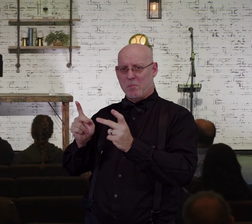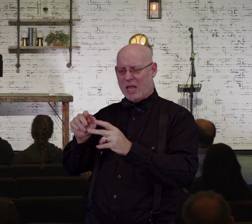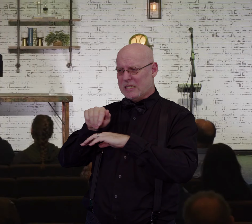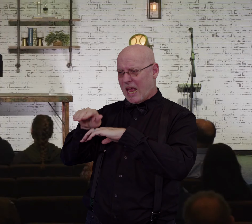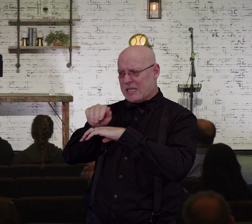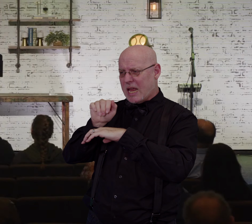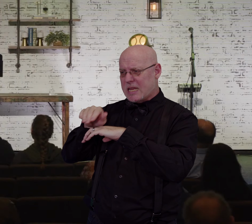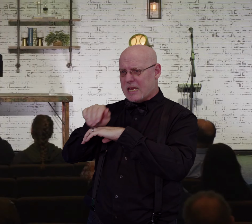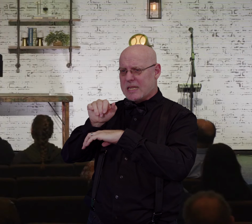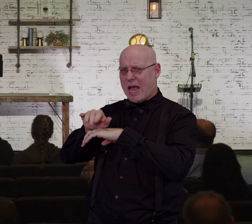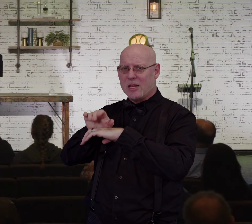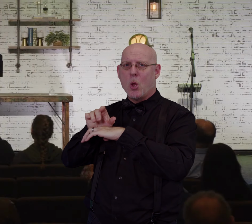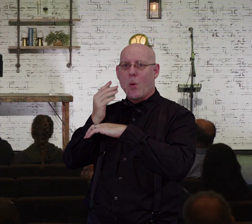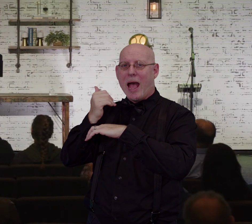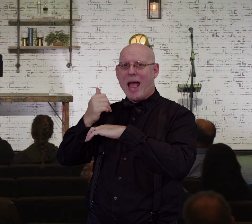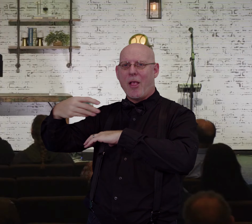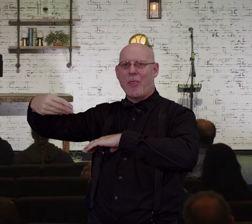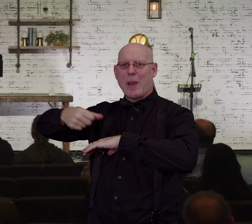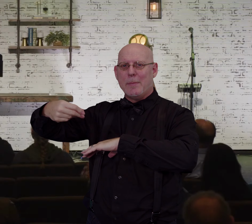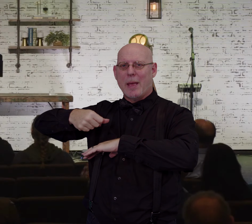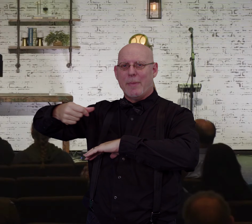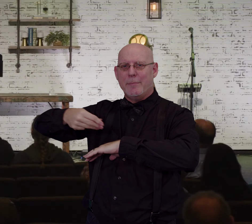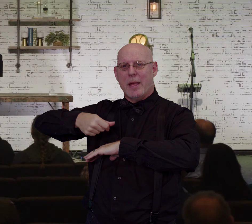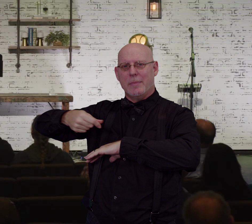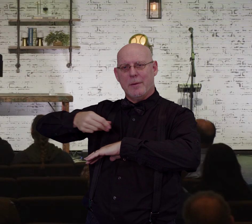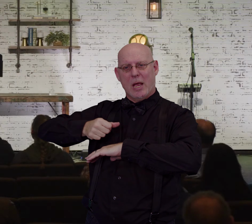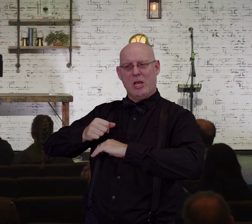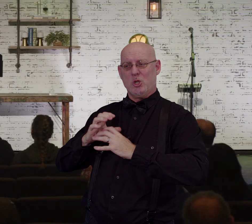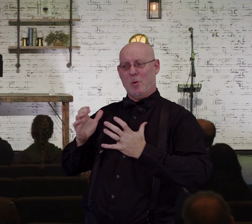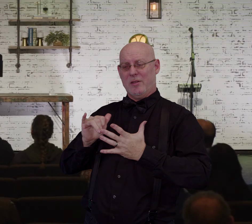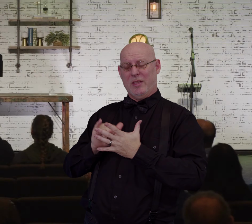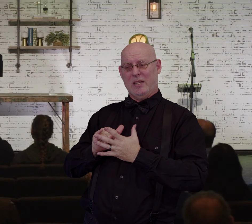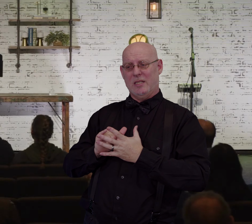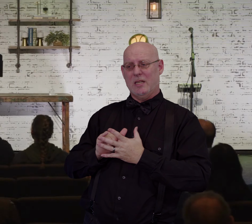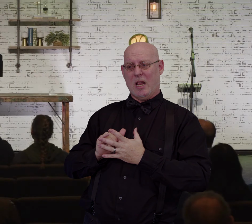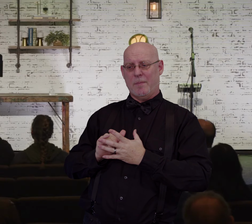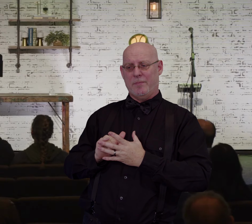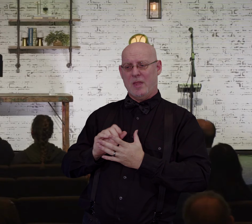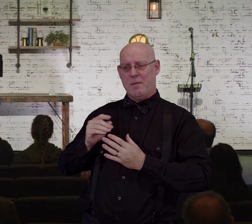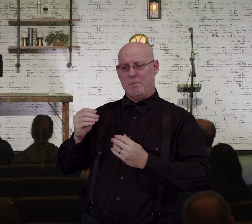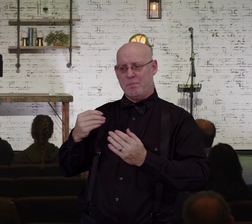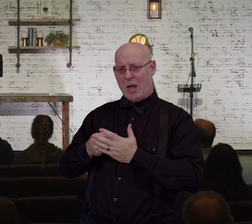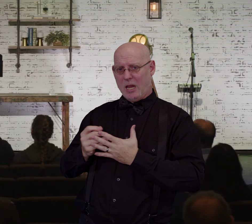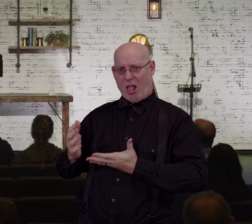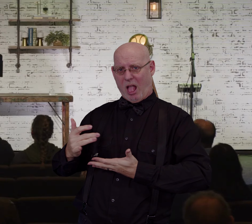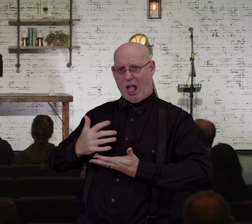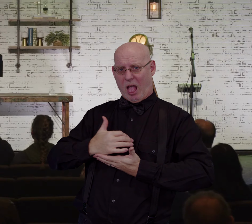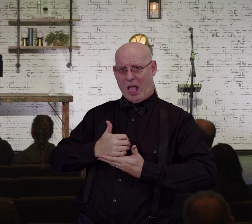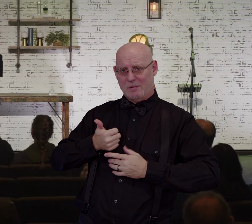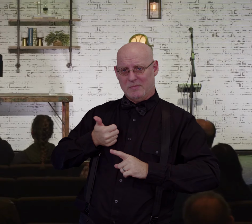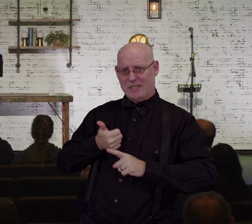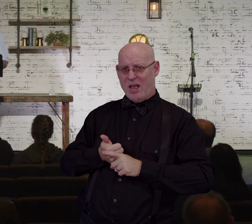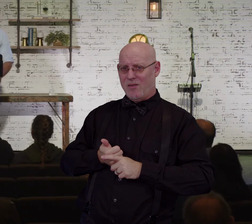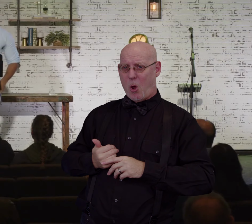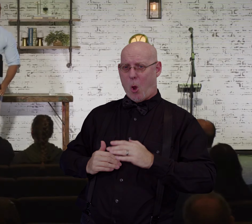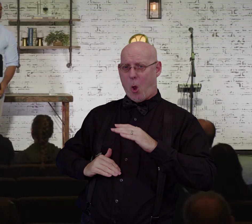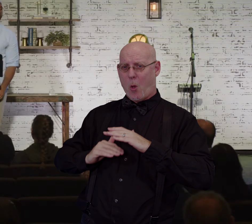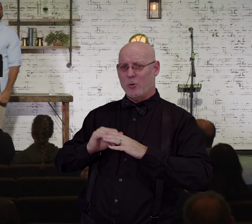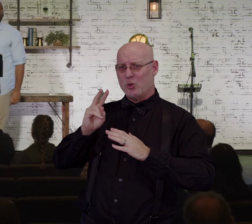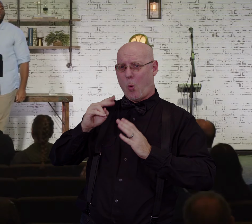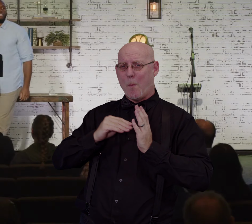detention center because he was getting a kickback. So much so that they said the amount of money that was getting racketed up was close to $2